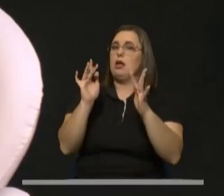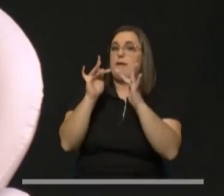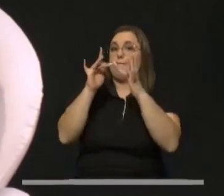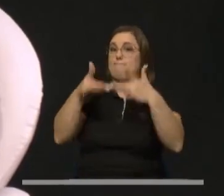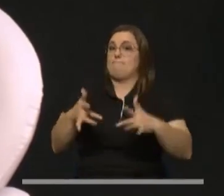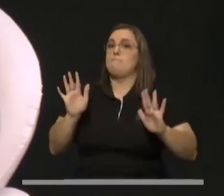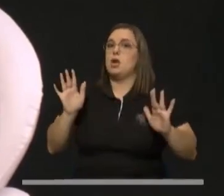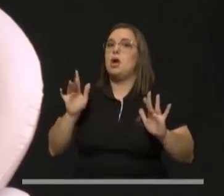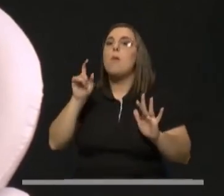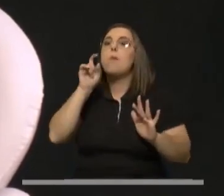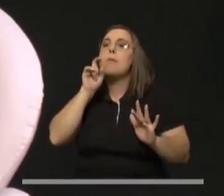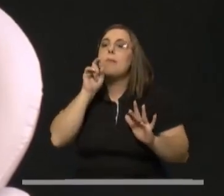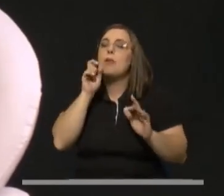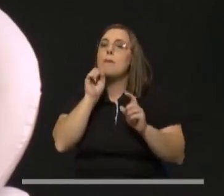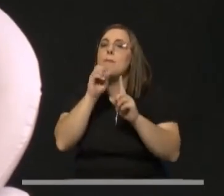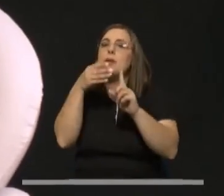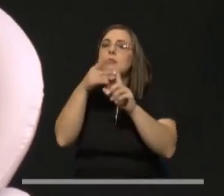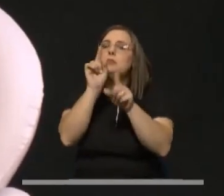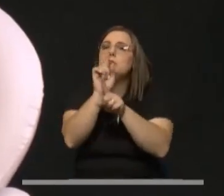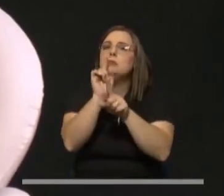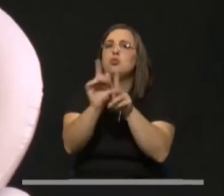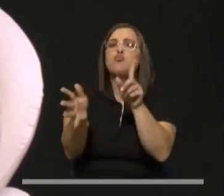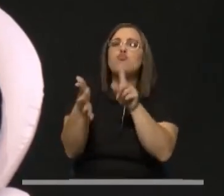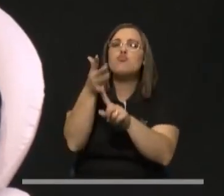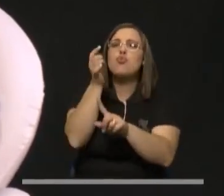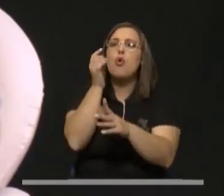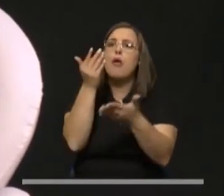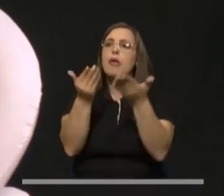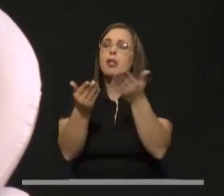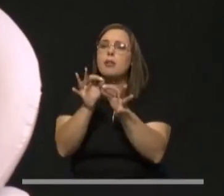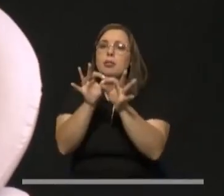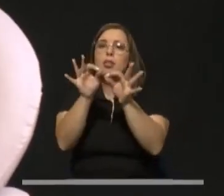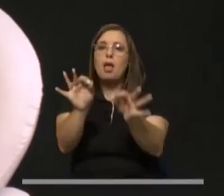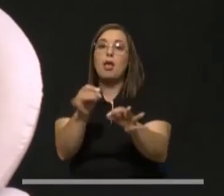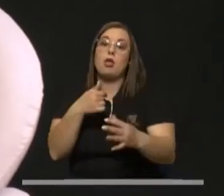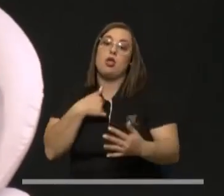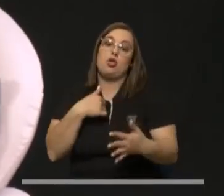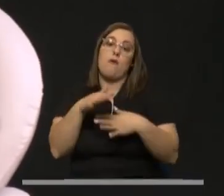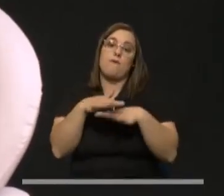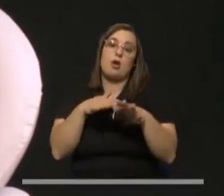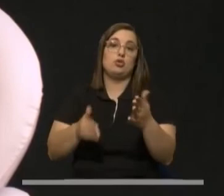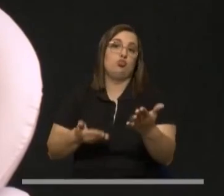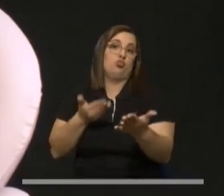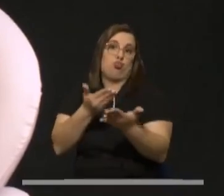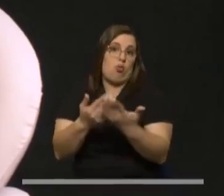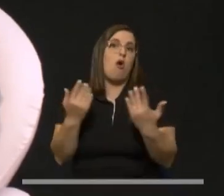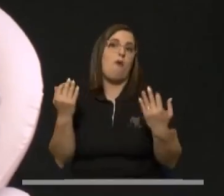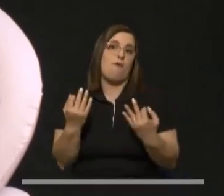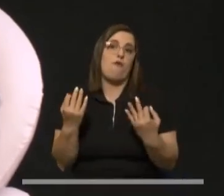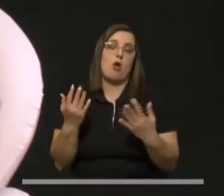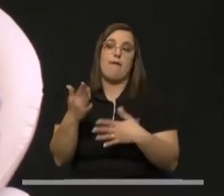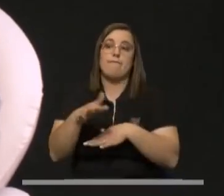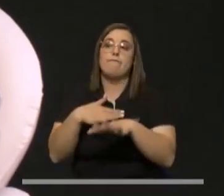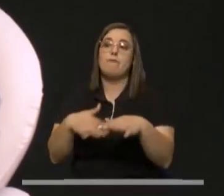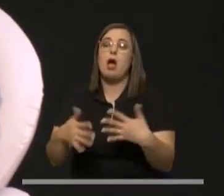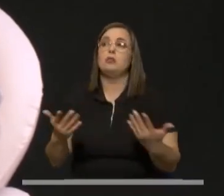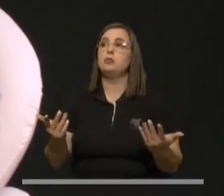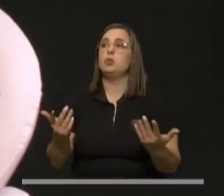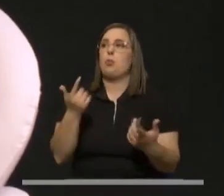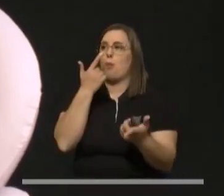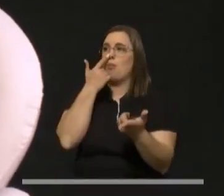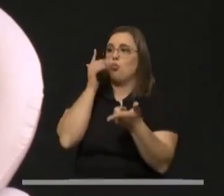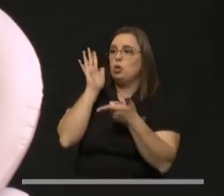networks, social networks, that safeguard the same principles And so I've made proposals